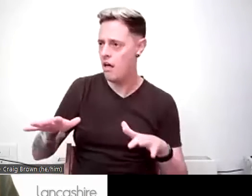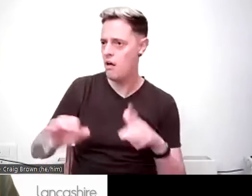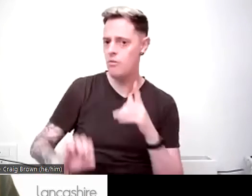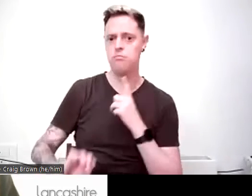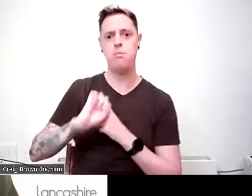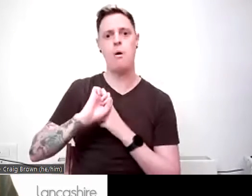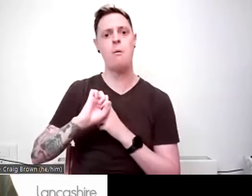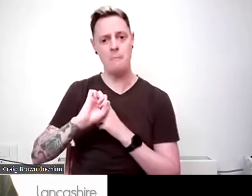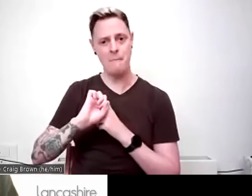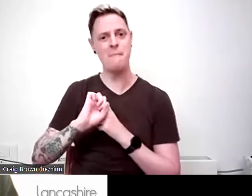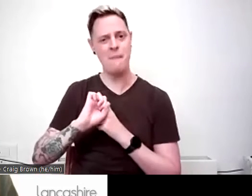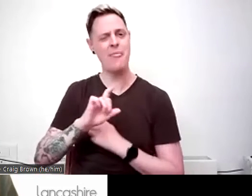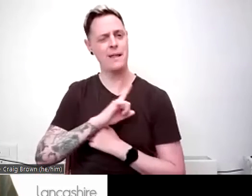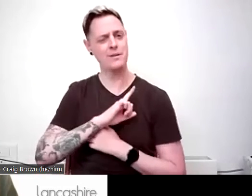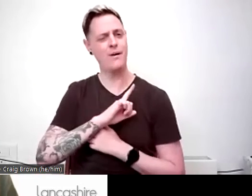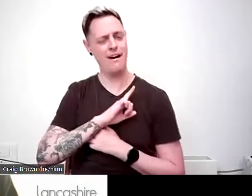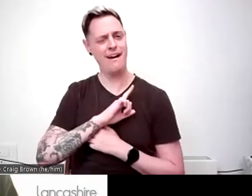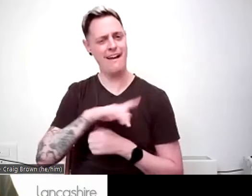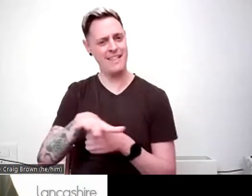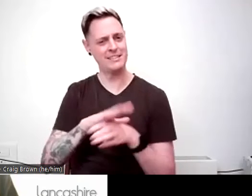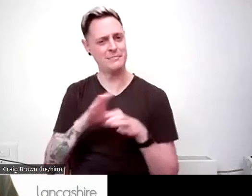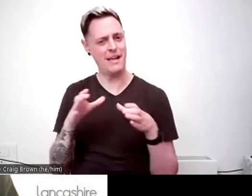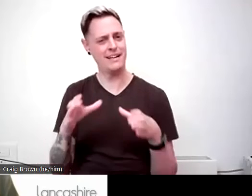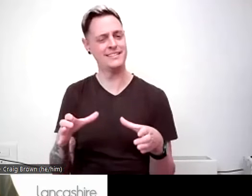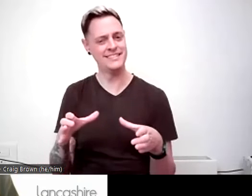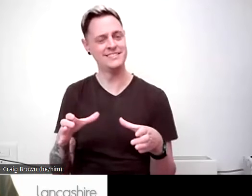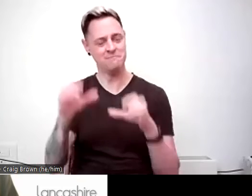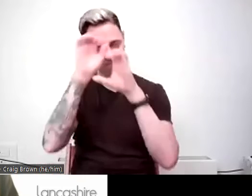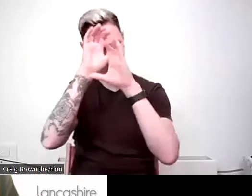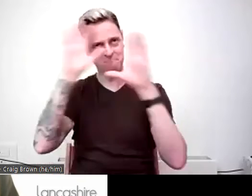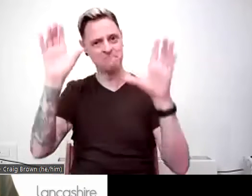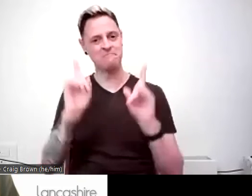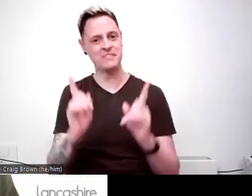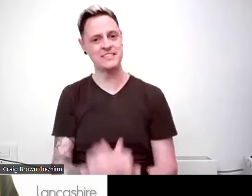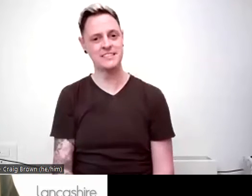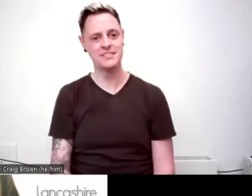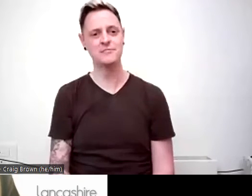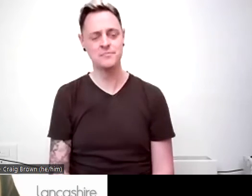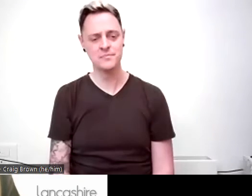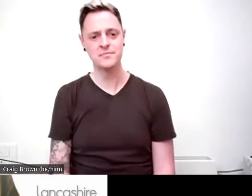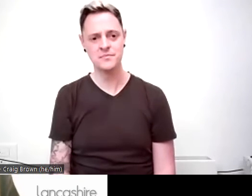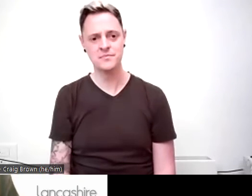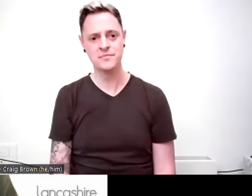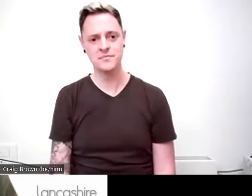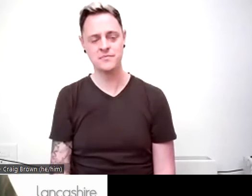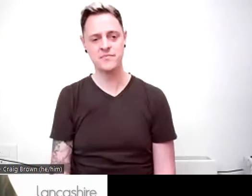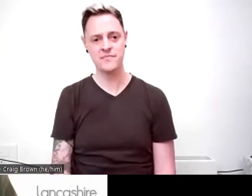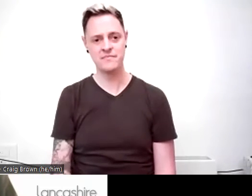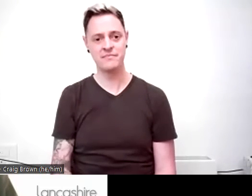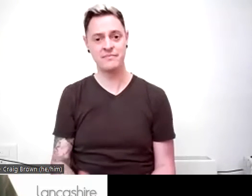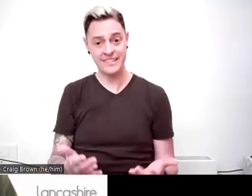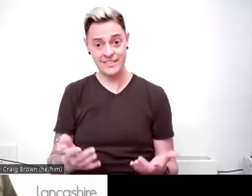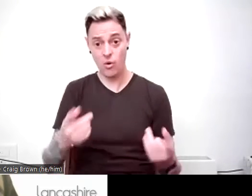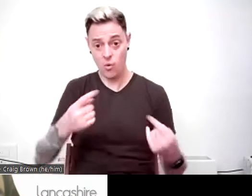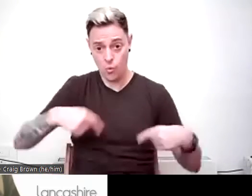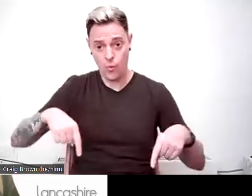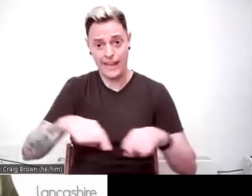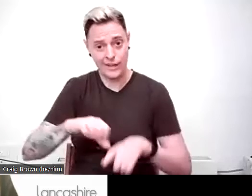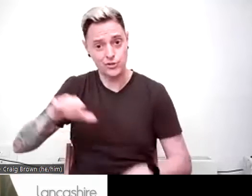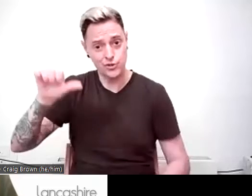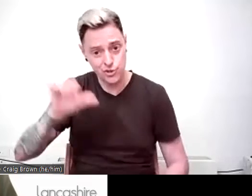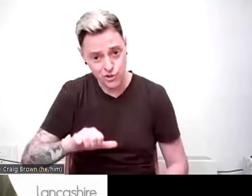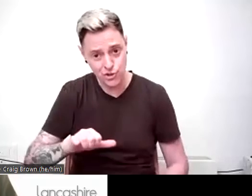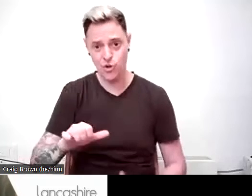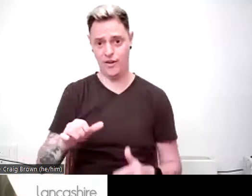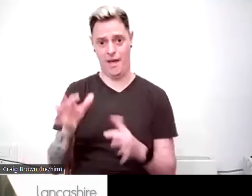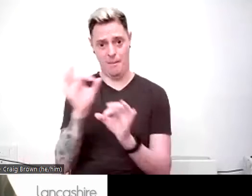that. So yeah, that kind of just explains it for me as well, in a sense that, like, we deserve to have some